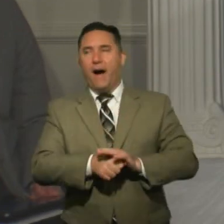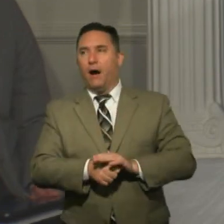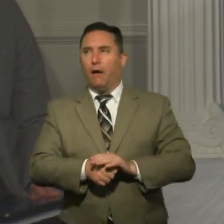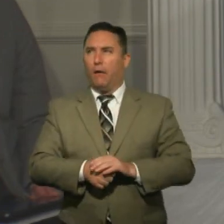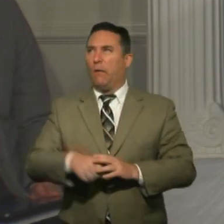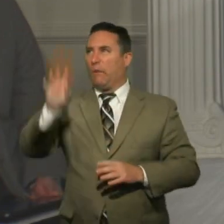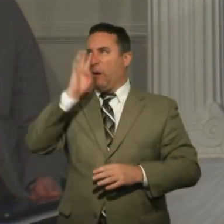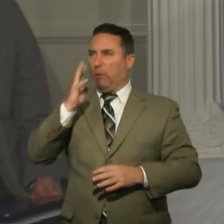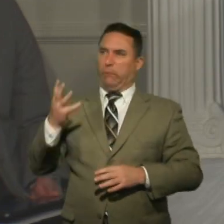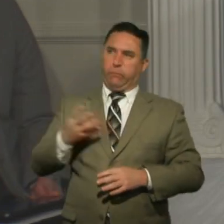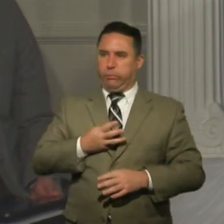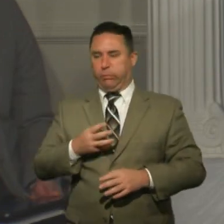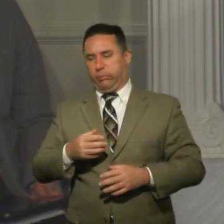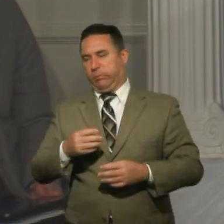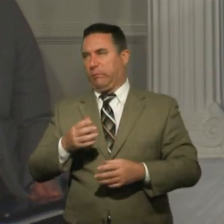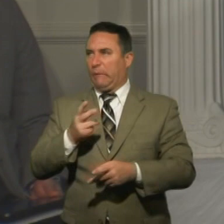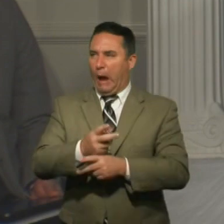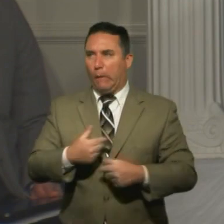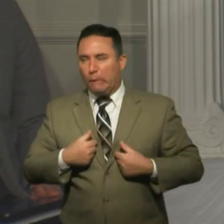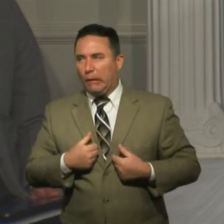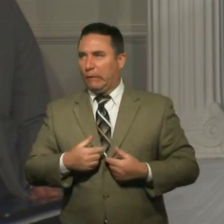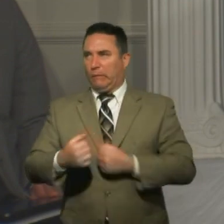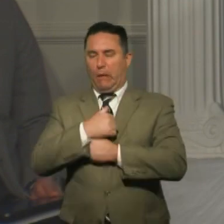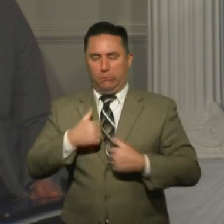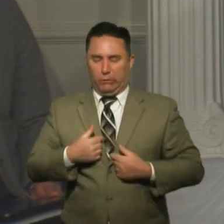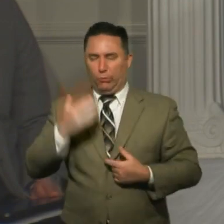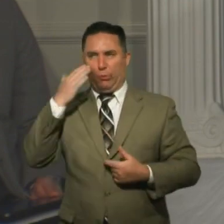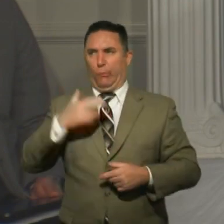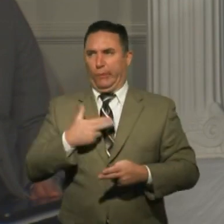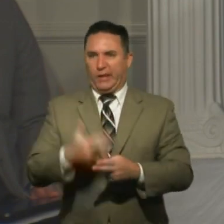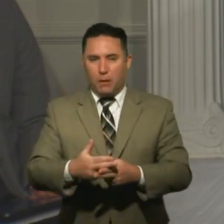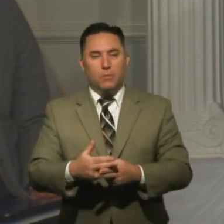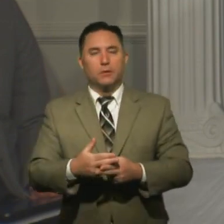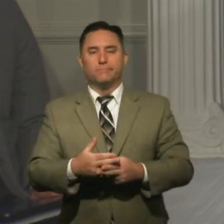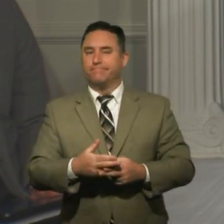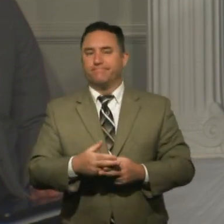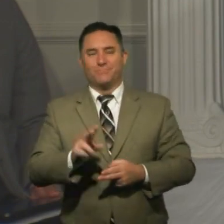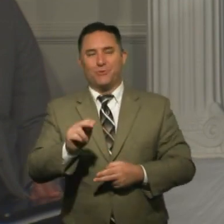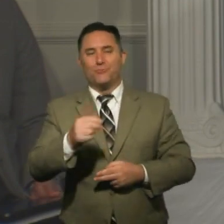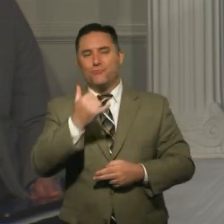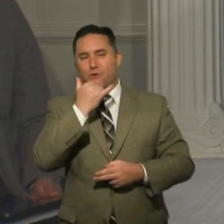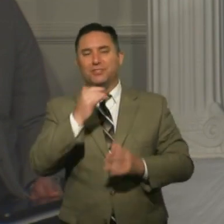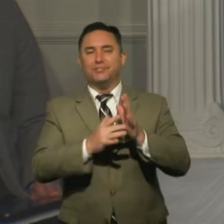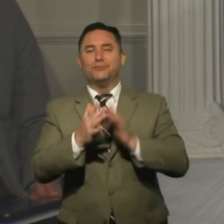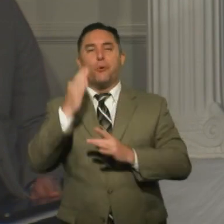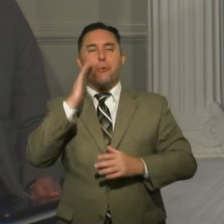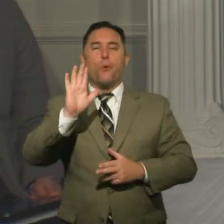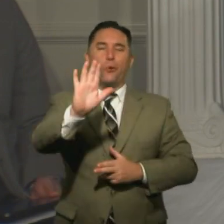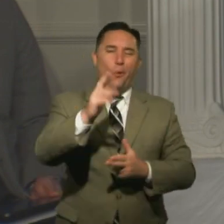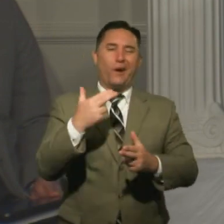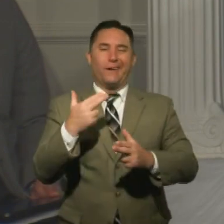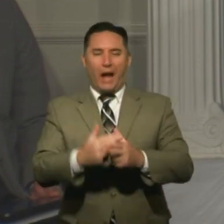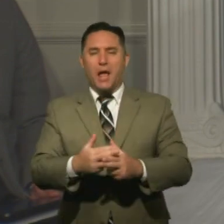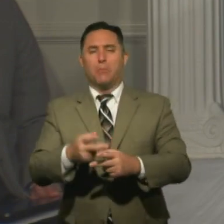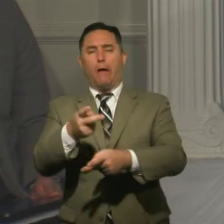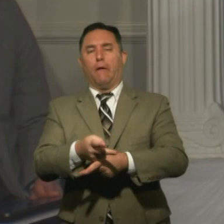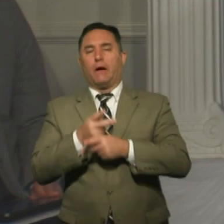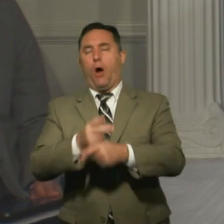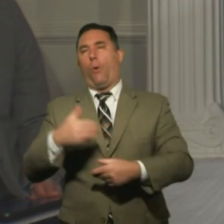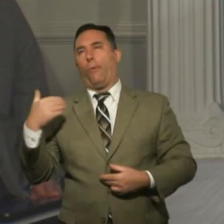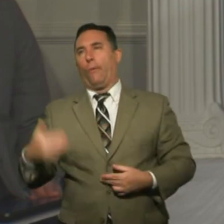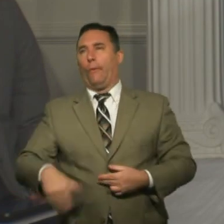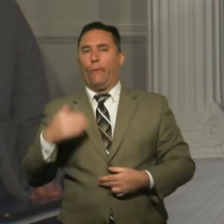doesn't care who you are, he doesn't love you, or he doesn't know your name, because I think you're wrong. I think Jesus not only knows your name, but he cares very